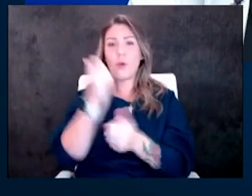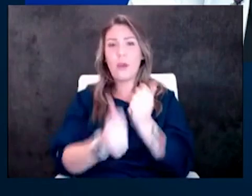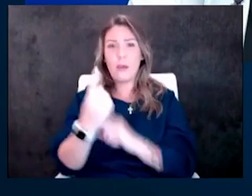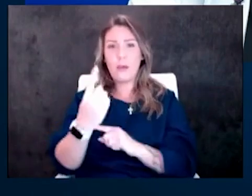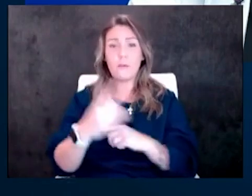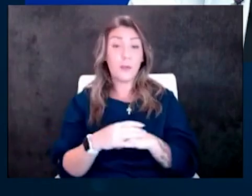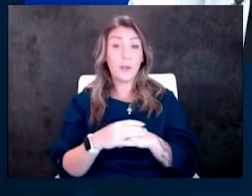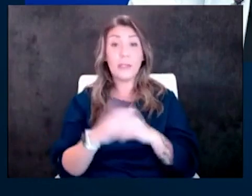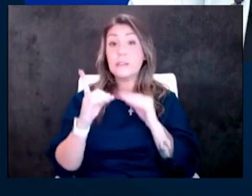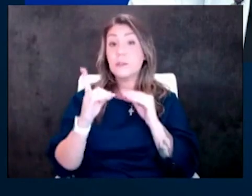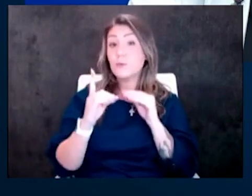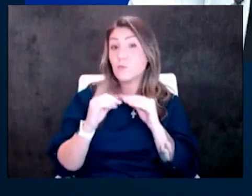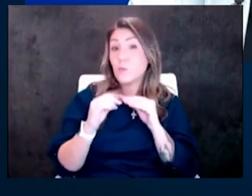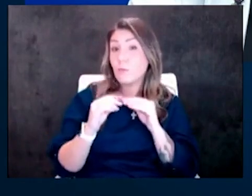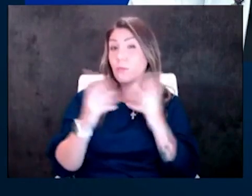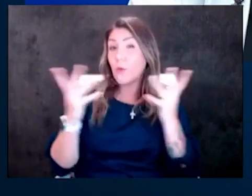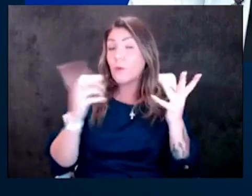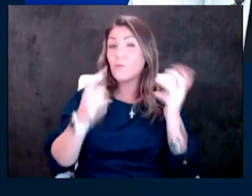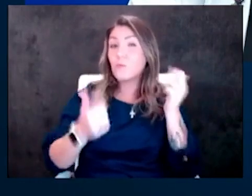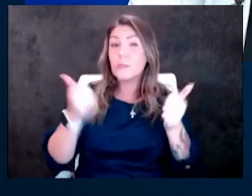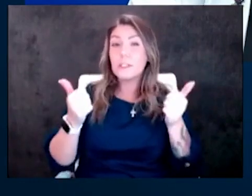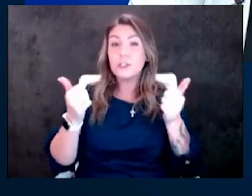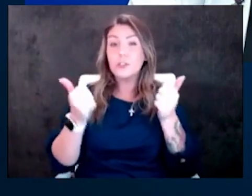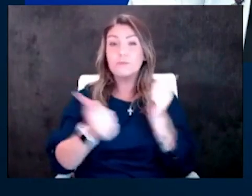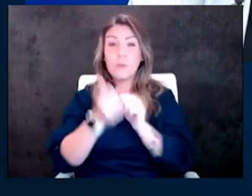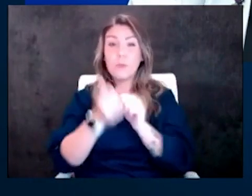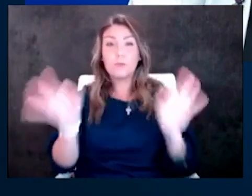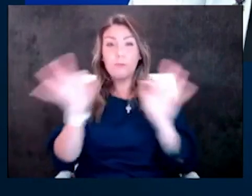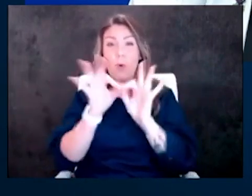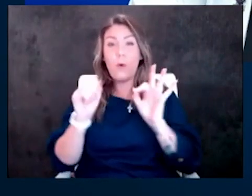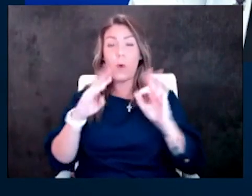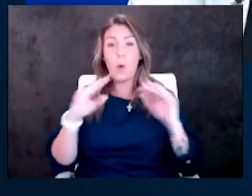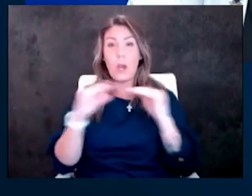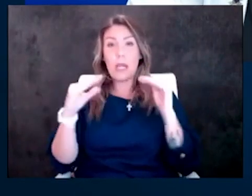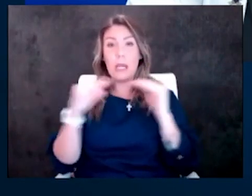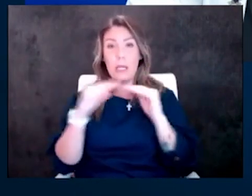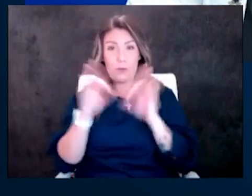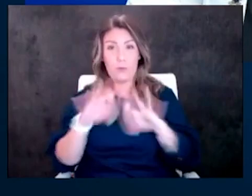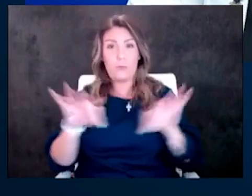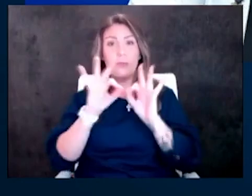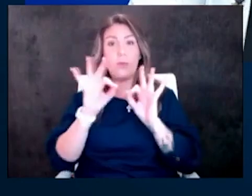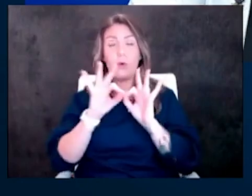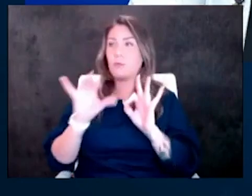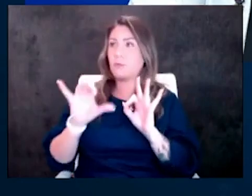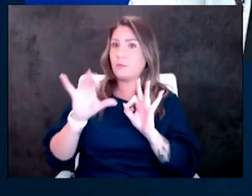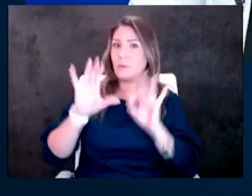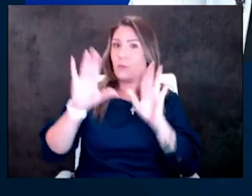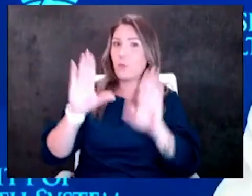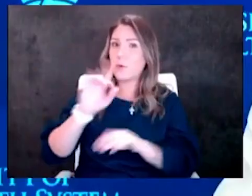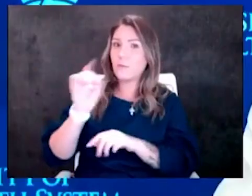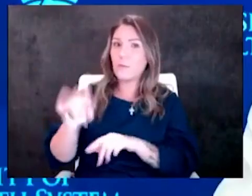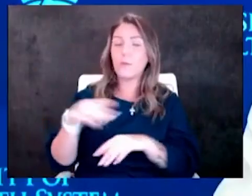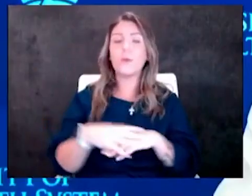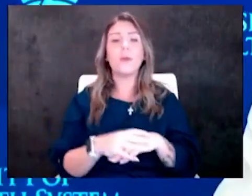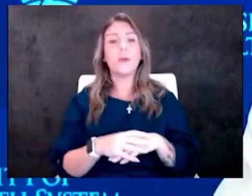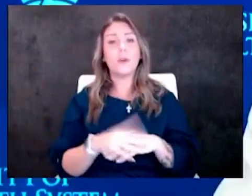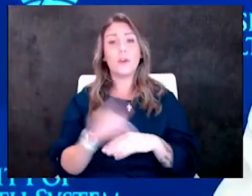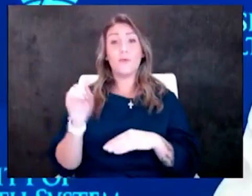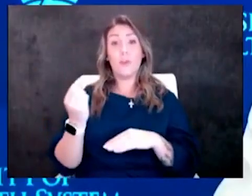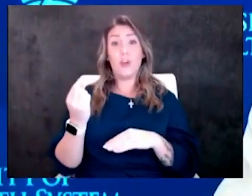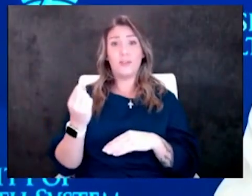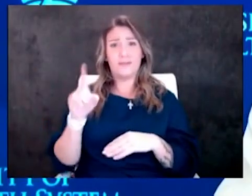more important than the other, or are they equally as important as we move forward here? That's a great question. Hawkeye, I'd say the first thing you gotta do is you gotta get your first shot, because